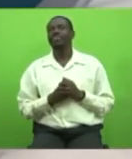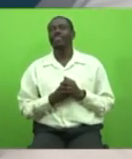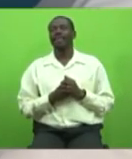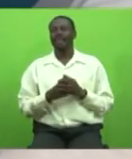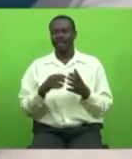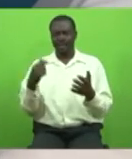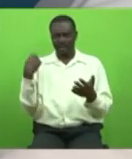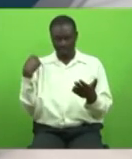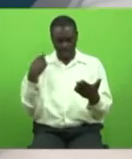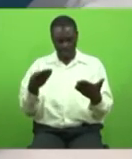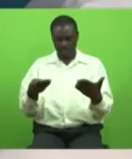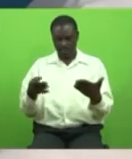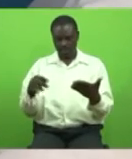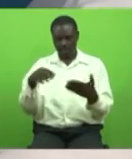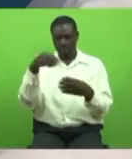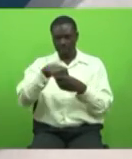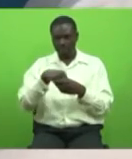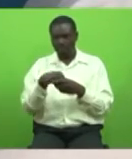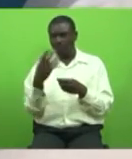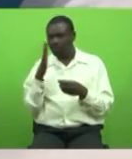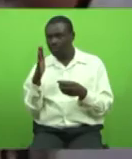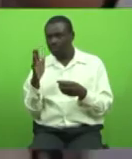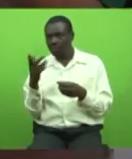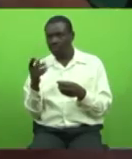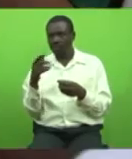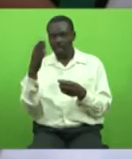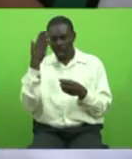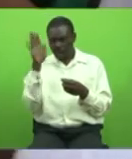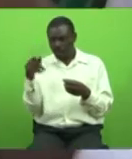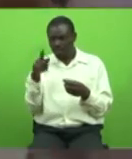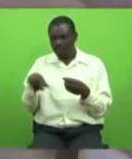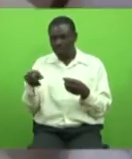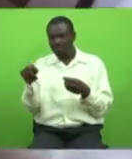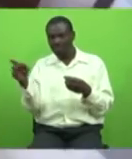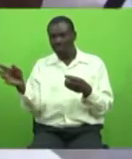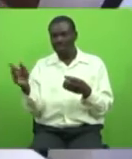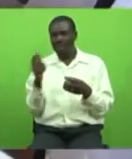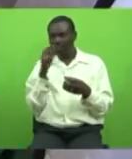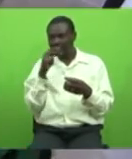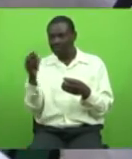to put it together with a brush. So I'll first need to label this.